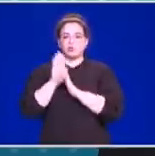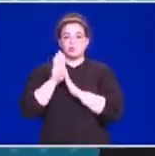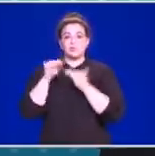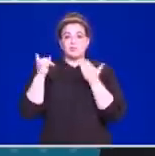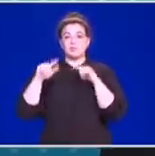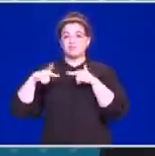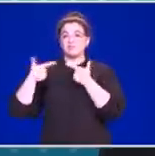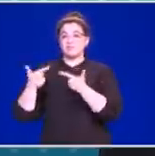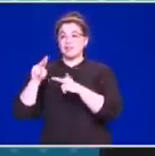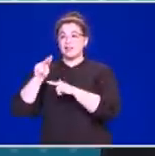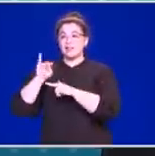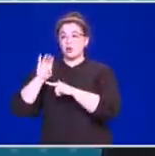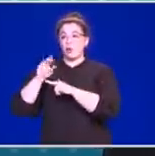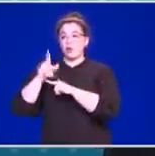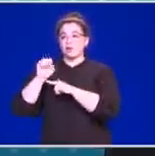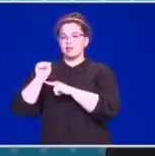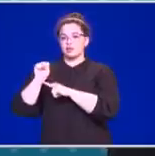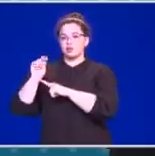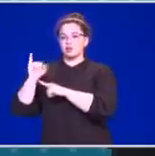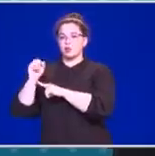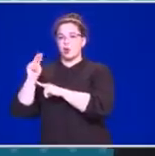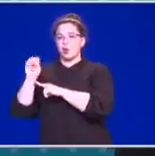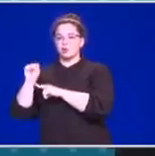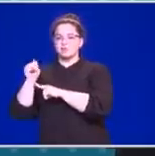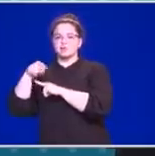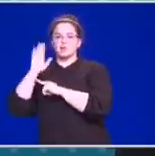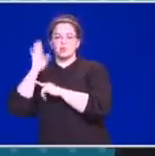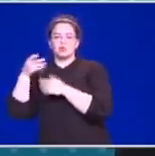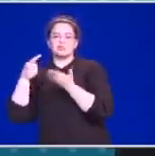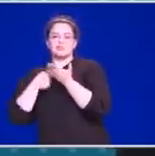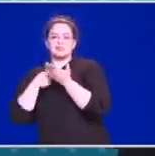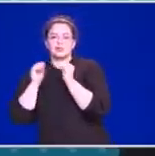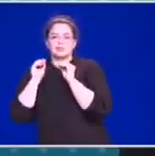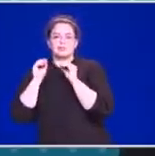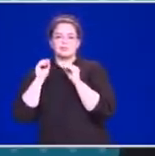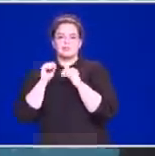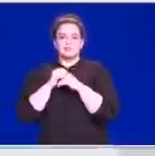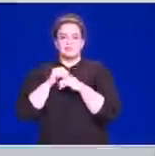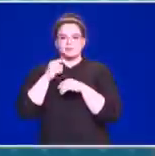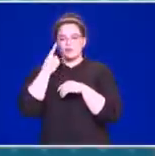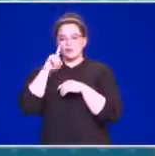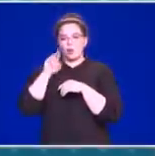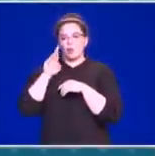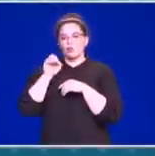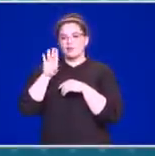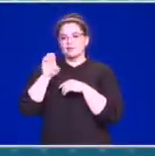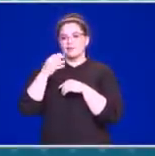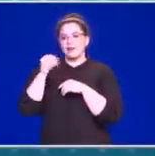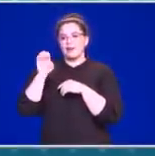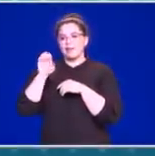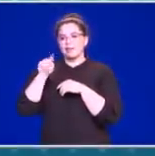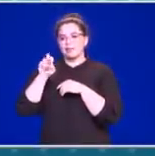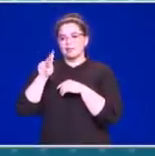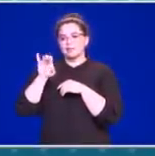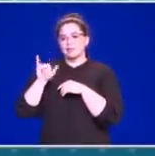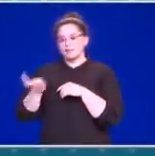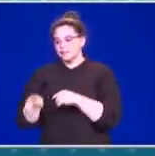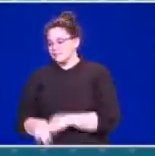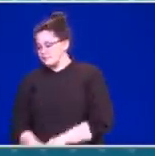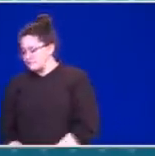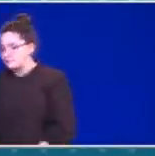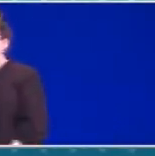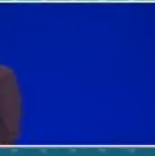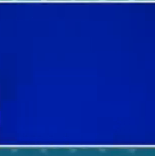Nicholas Jones, who will discuss some of the broader 2020 census findings for race and ethnicity. Thank you, Mark. That was really